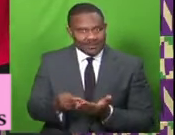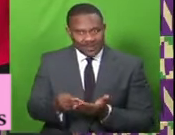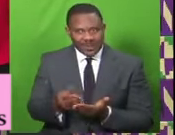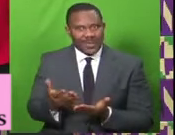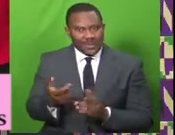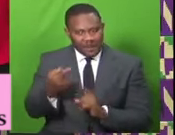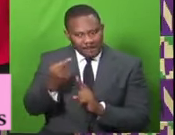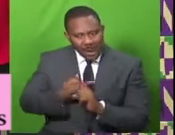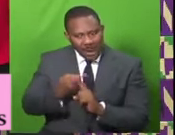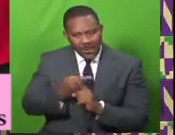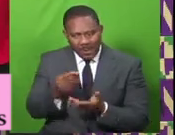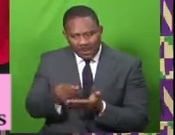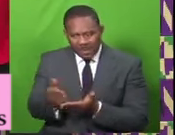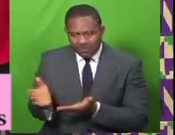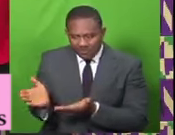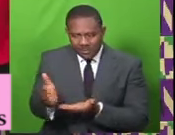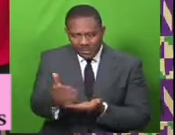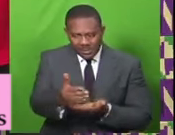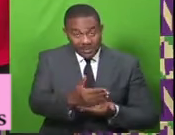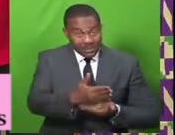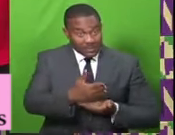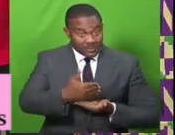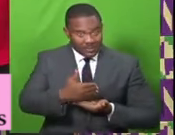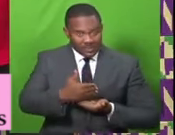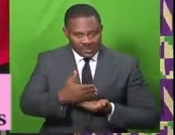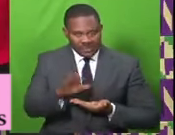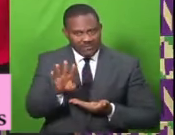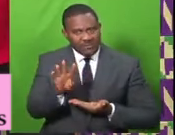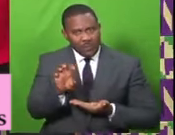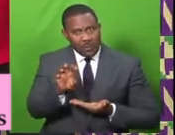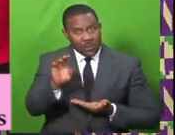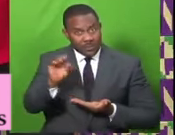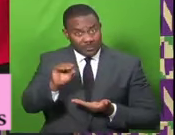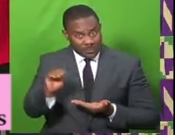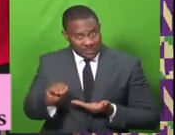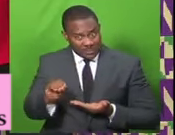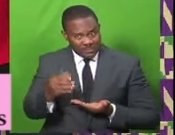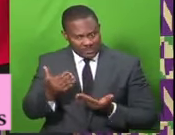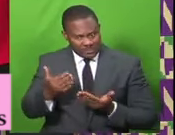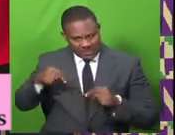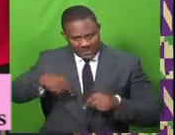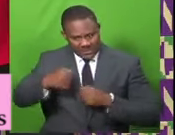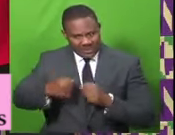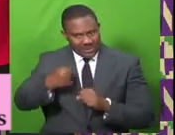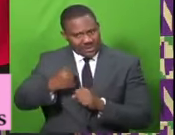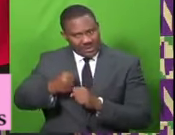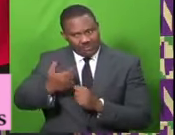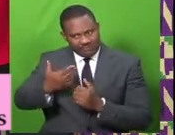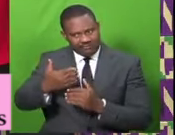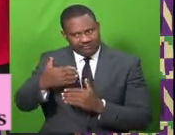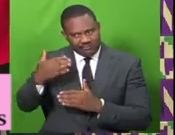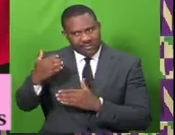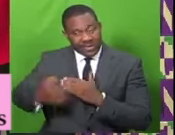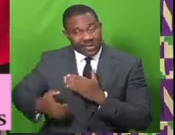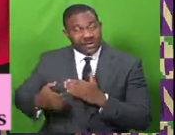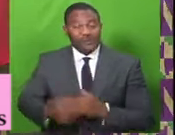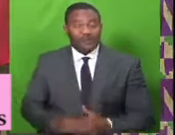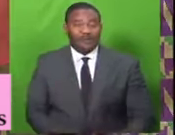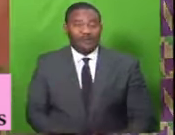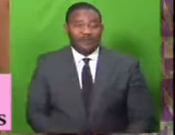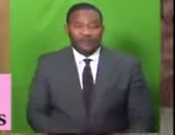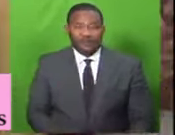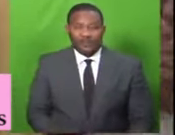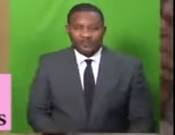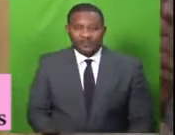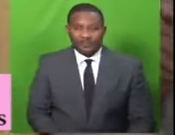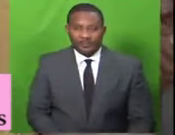monthly revenues of ECG by some 40% before the end of this year. I firmly believe that